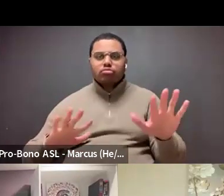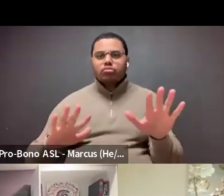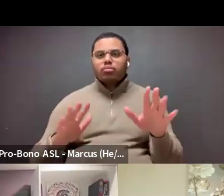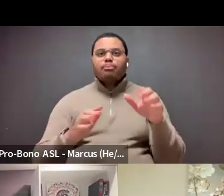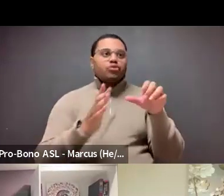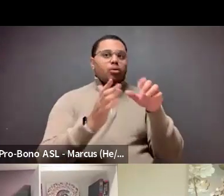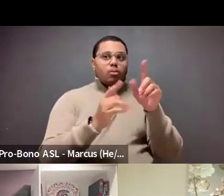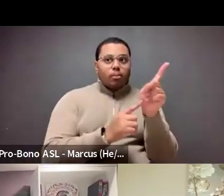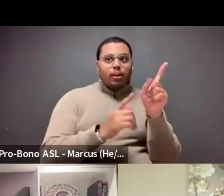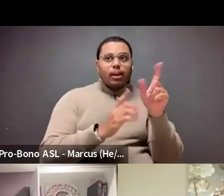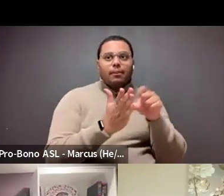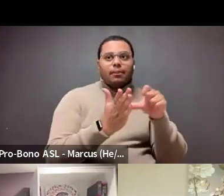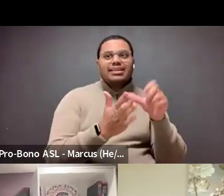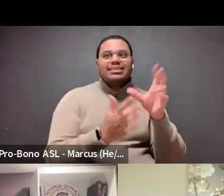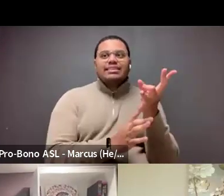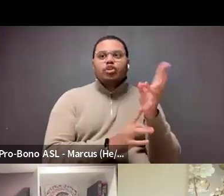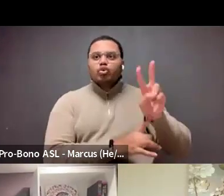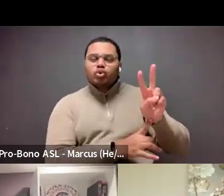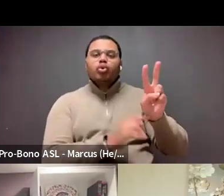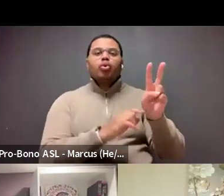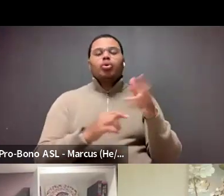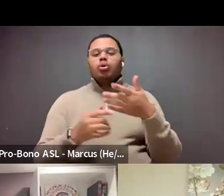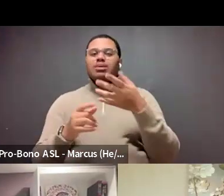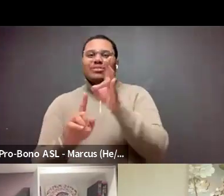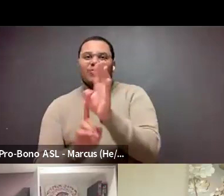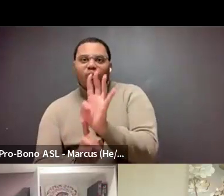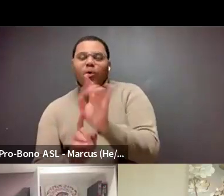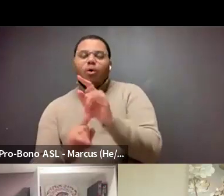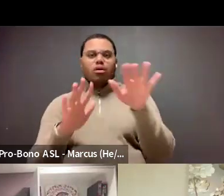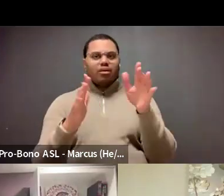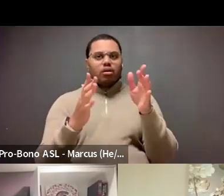72 and the moment on page 114, and like those things have to happen, but like what are other ways